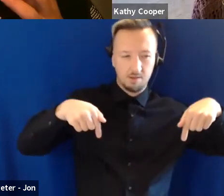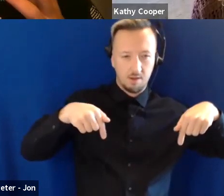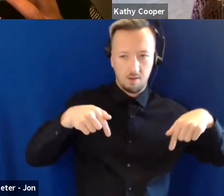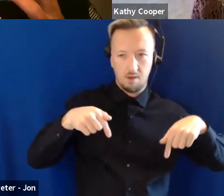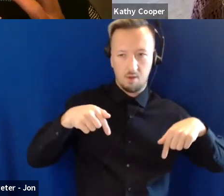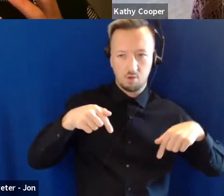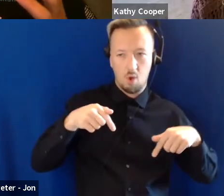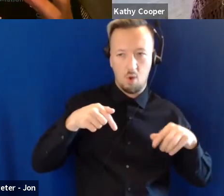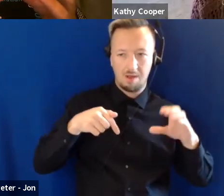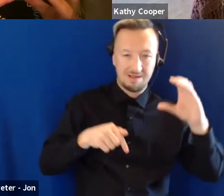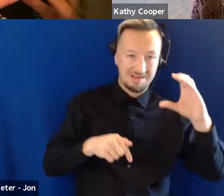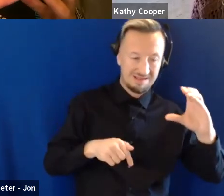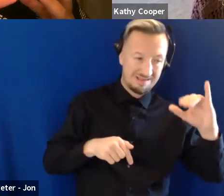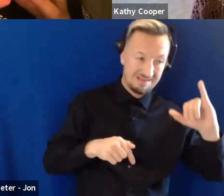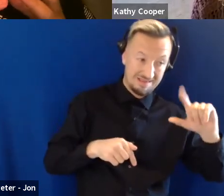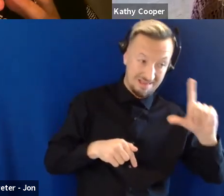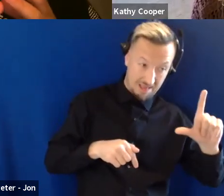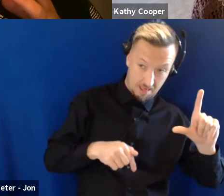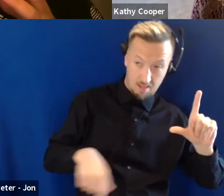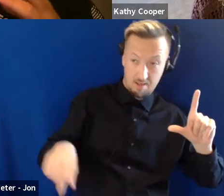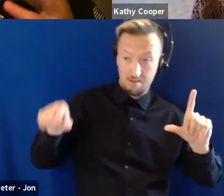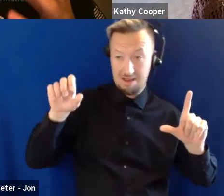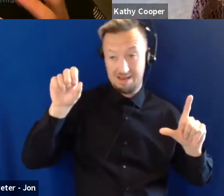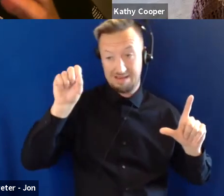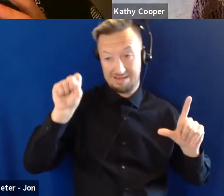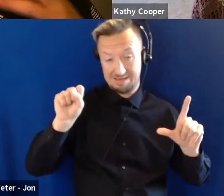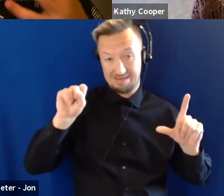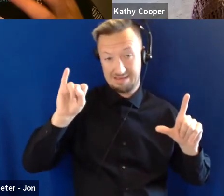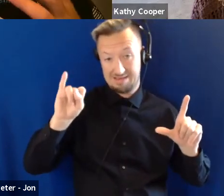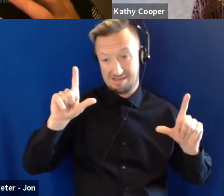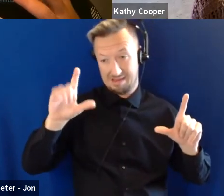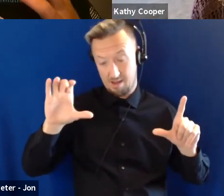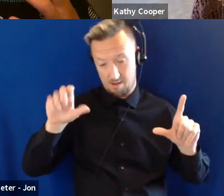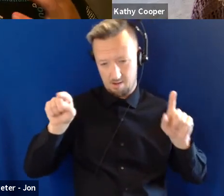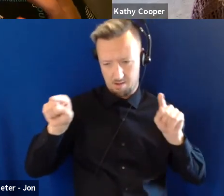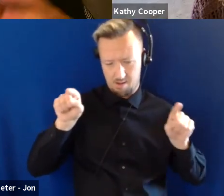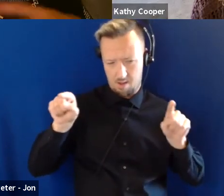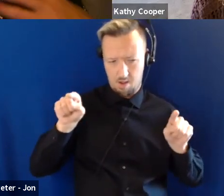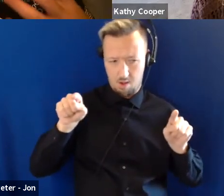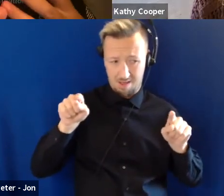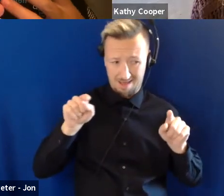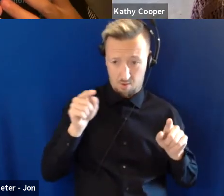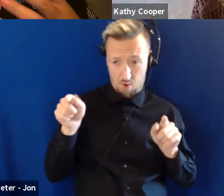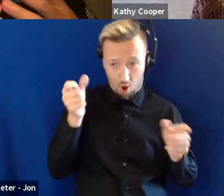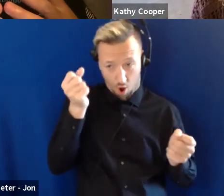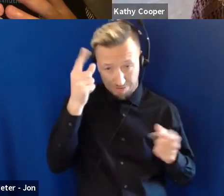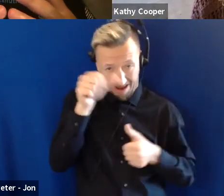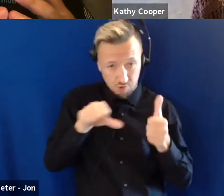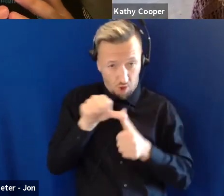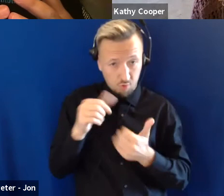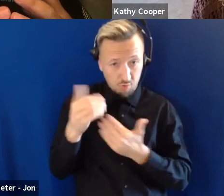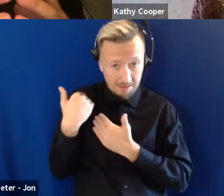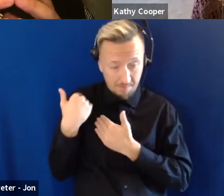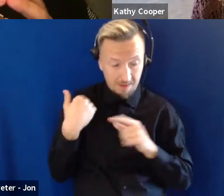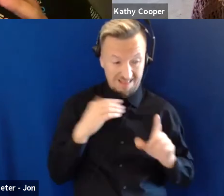SILs think that our SILC, you know, is there for or should be doing, and how do we sort of work all of that